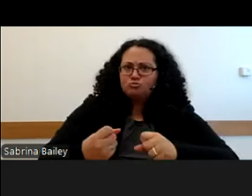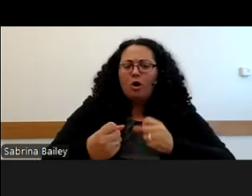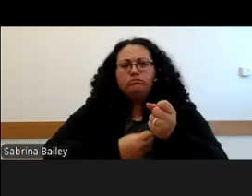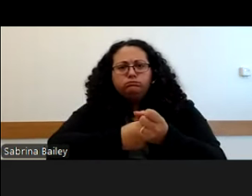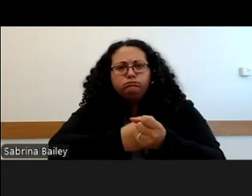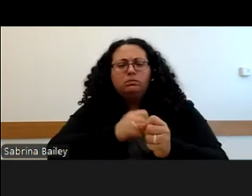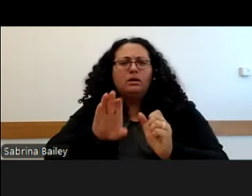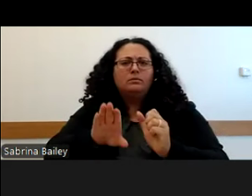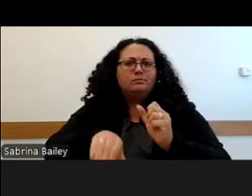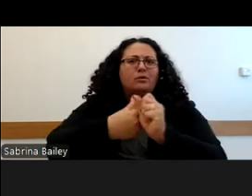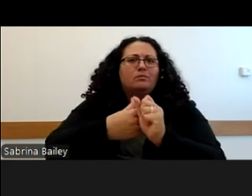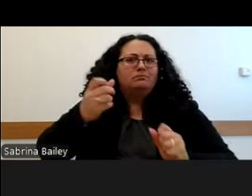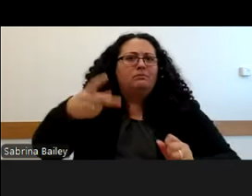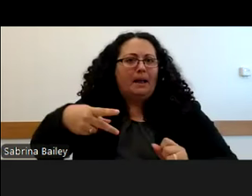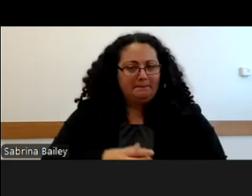up.